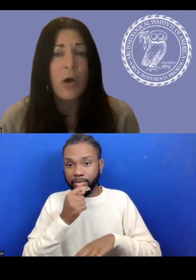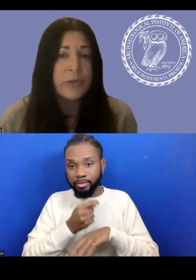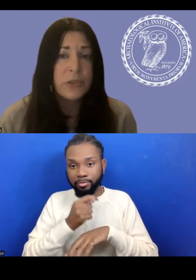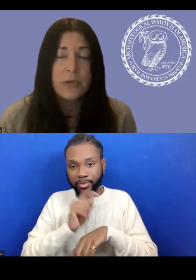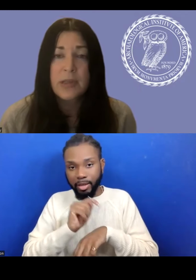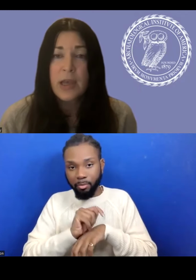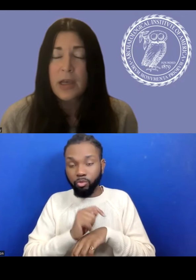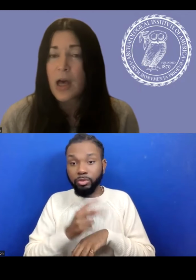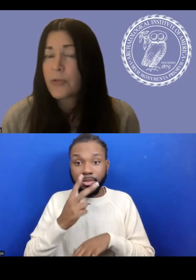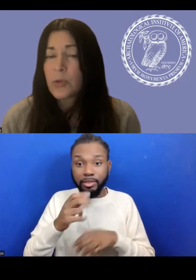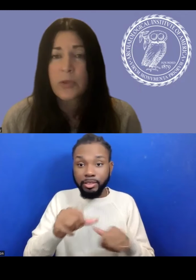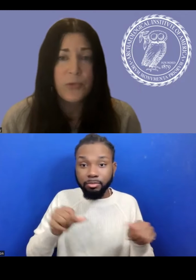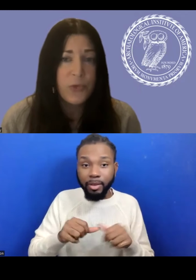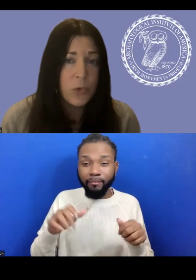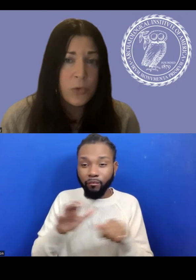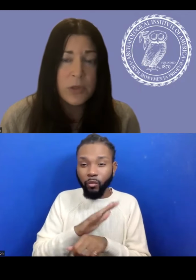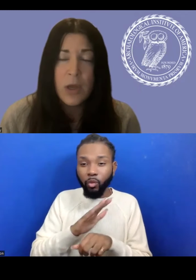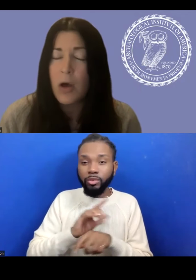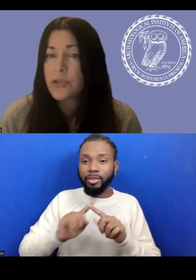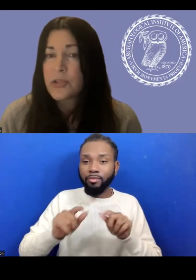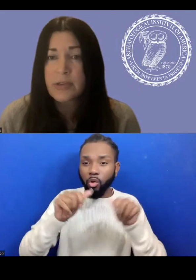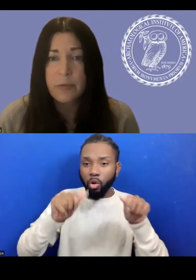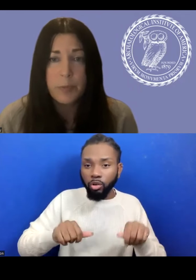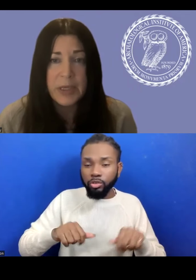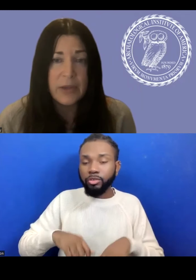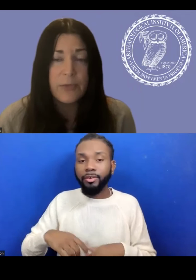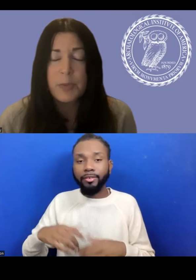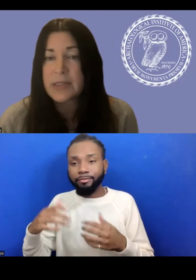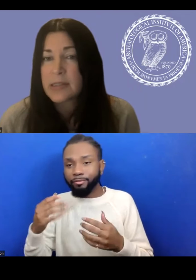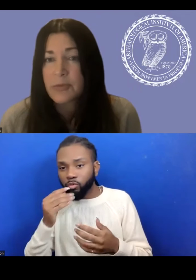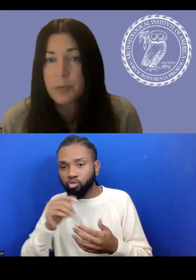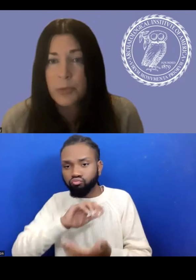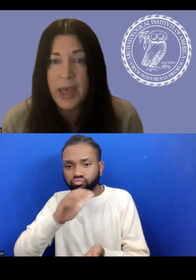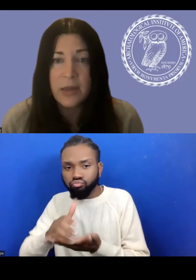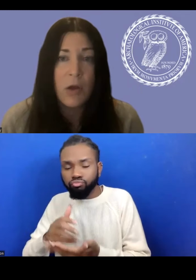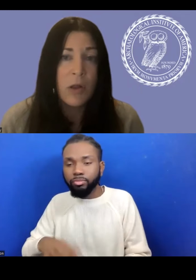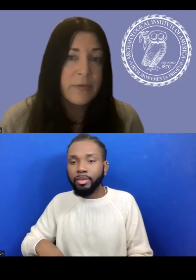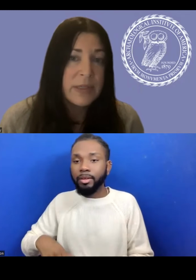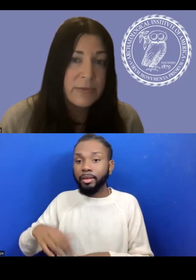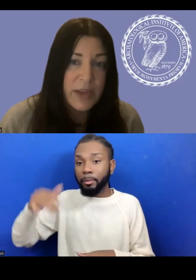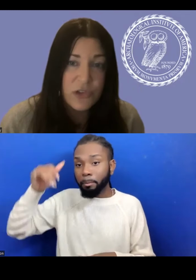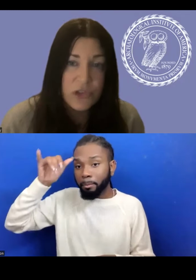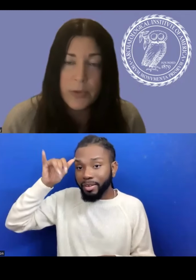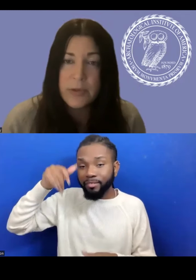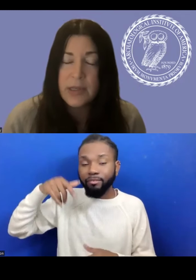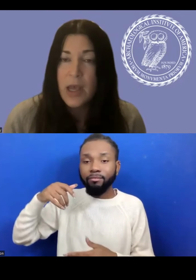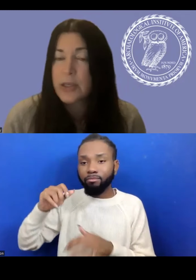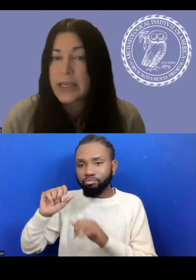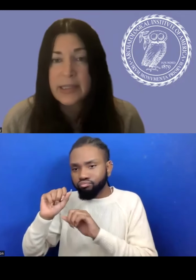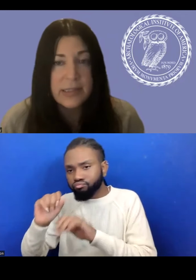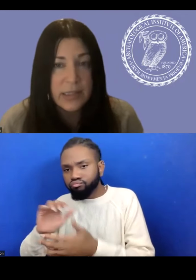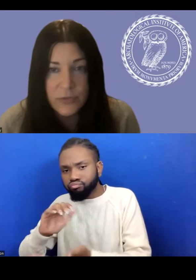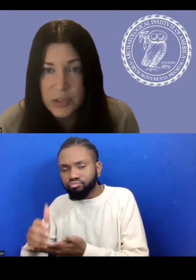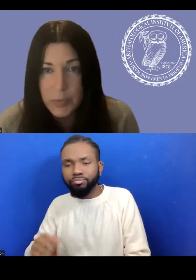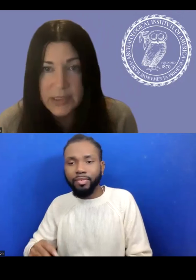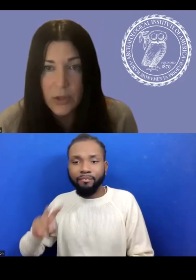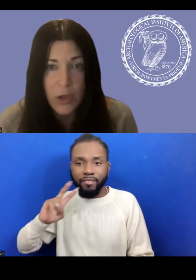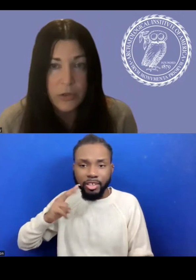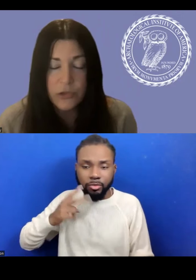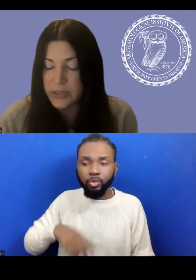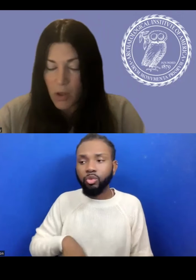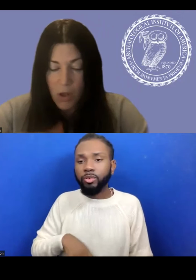with altars, covered with food, haunches of beef, pieces of bread, all of these vegetables, geese that have just